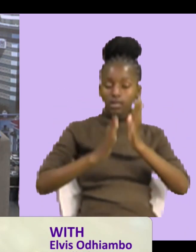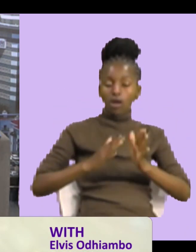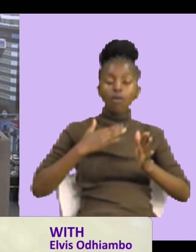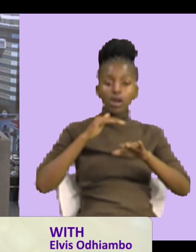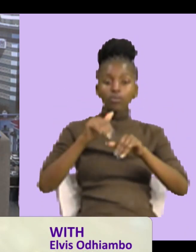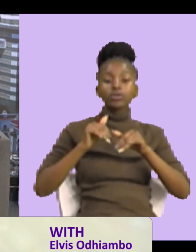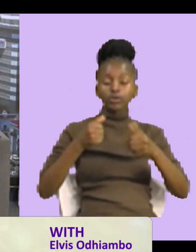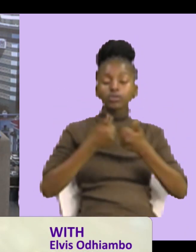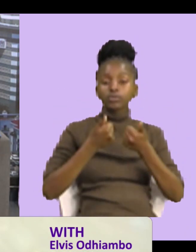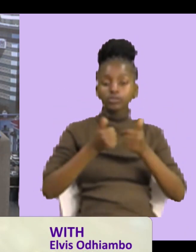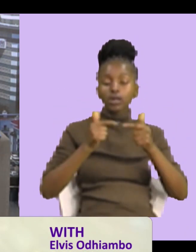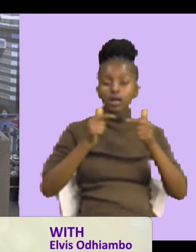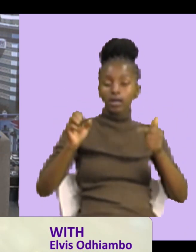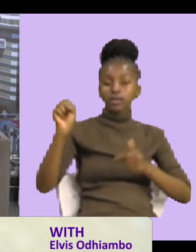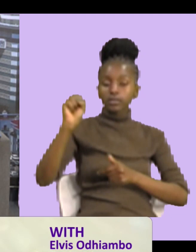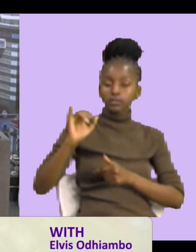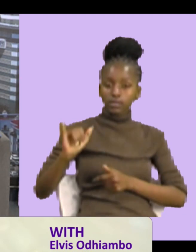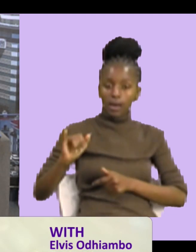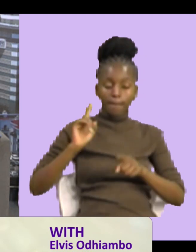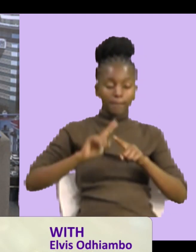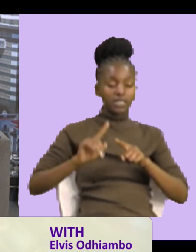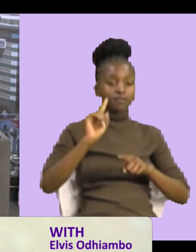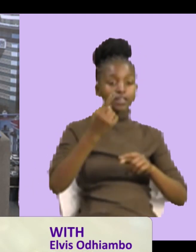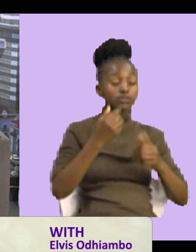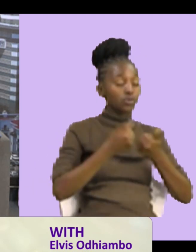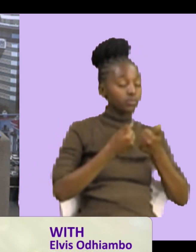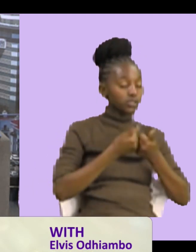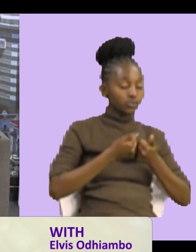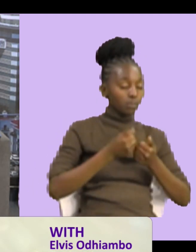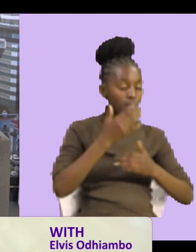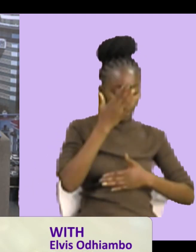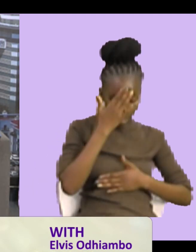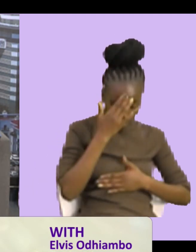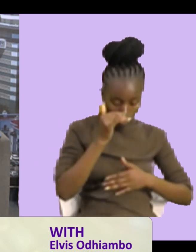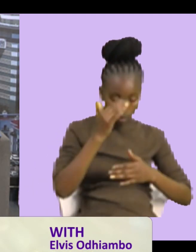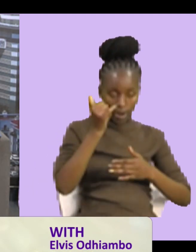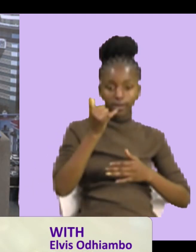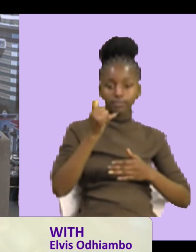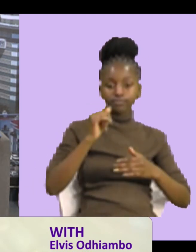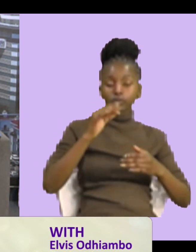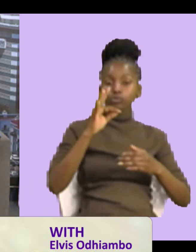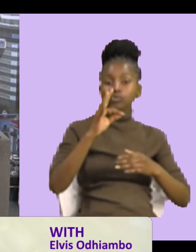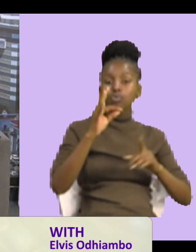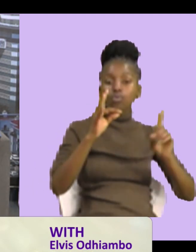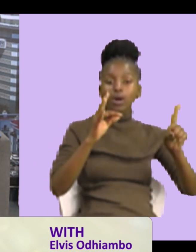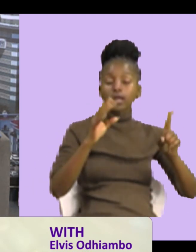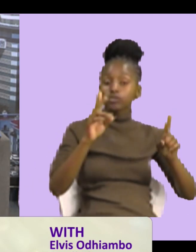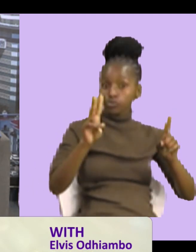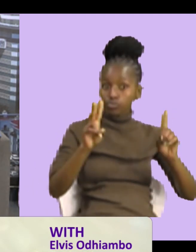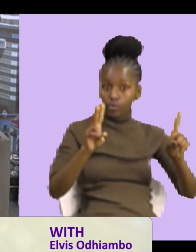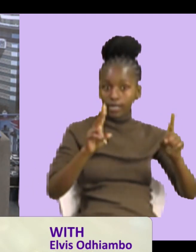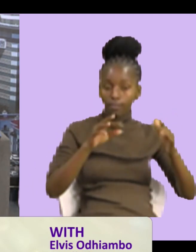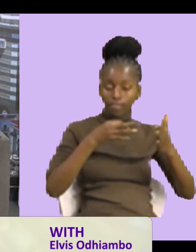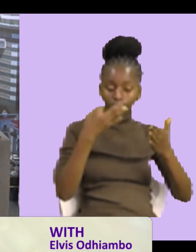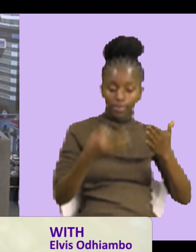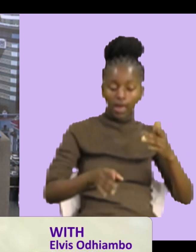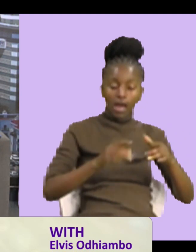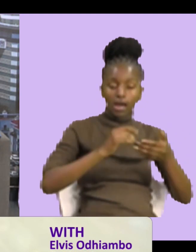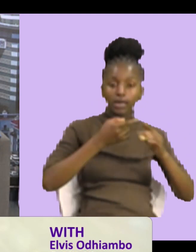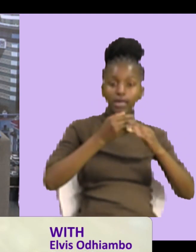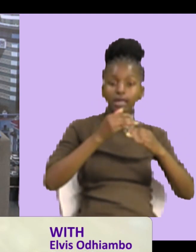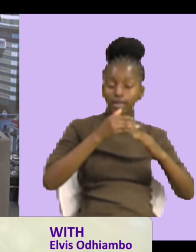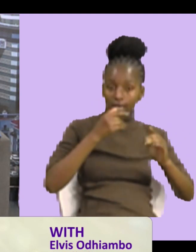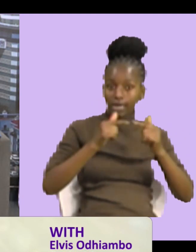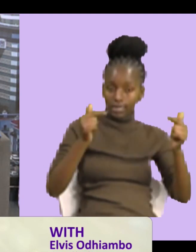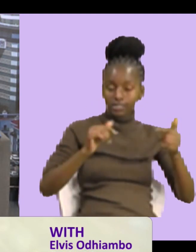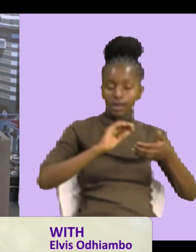Monday. But match day 1, they were humbled after a 2-1 loss against host Gabon. Remember, we are asking you, do you believe that Kenya